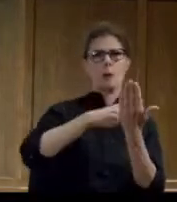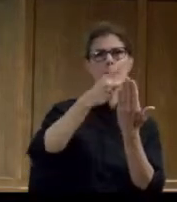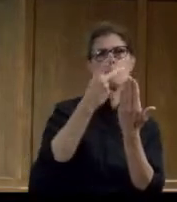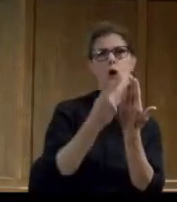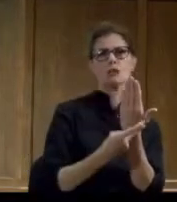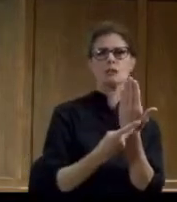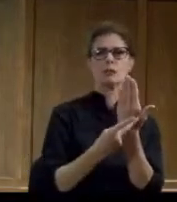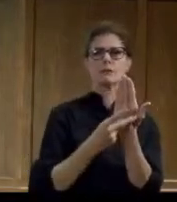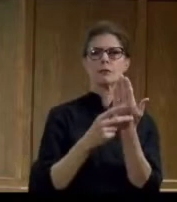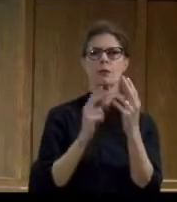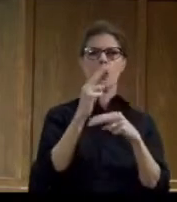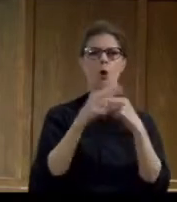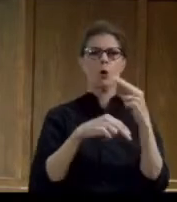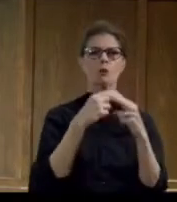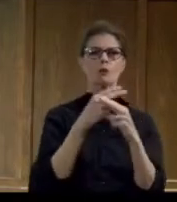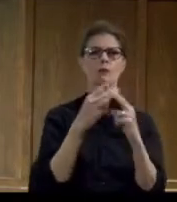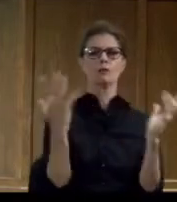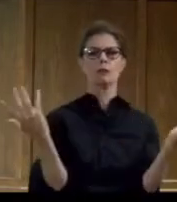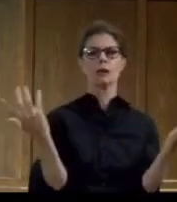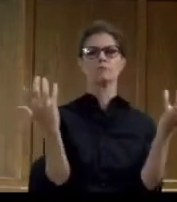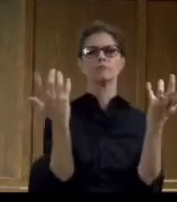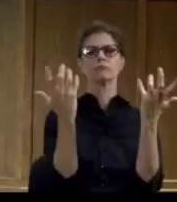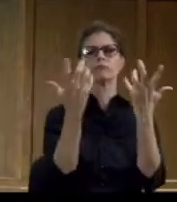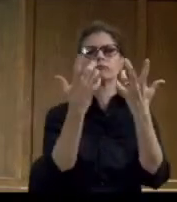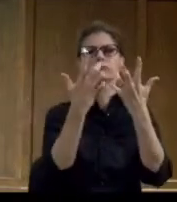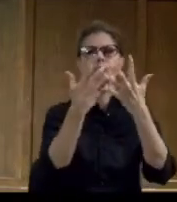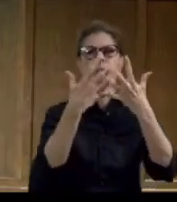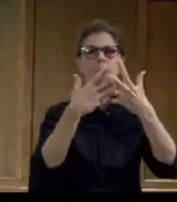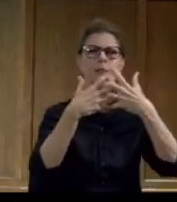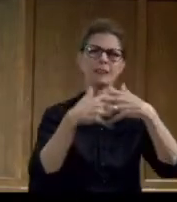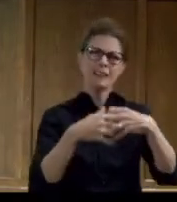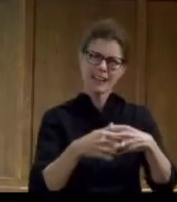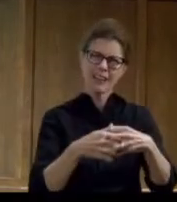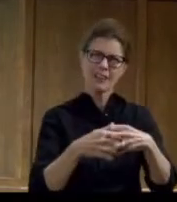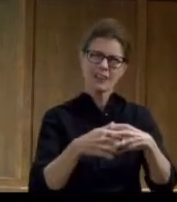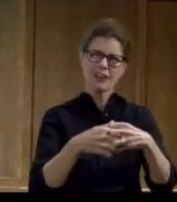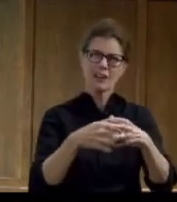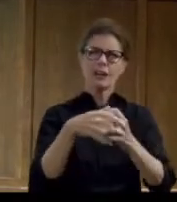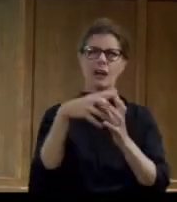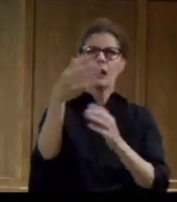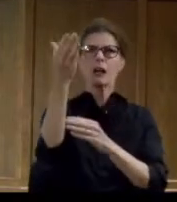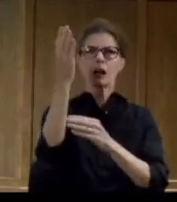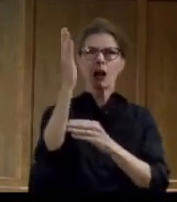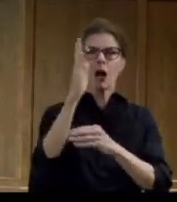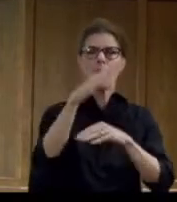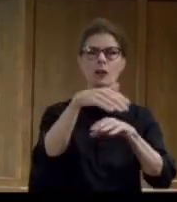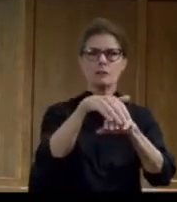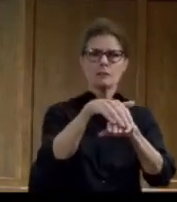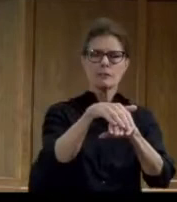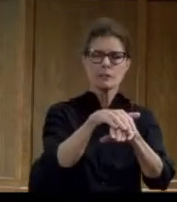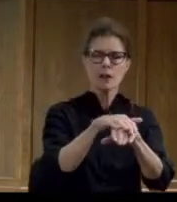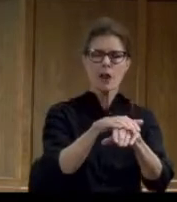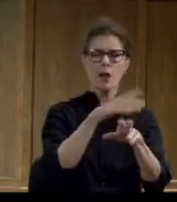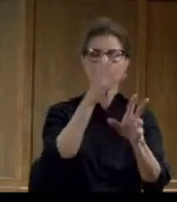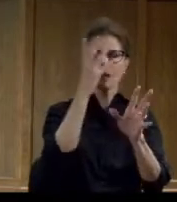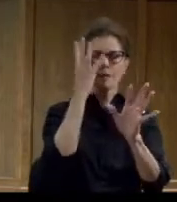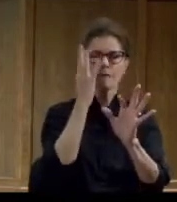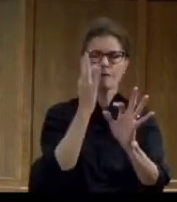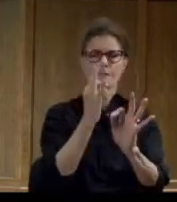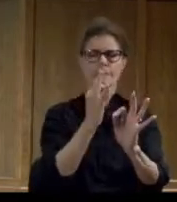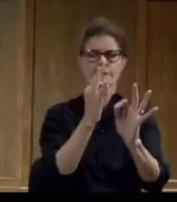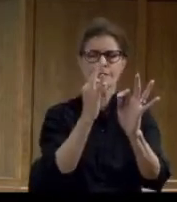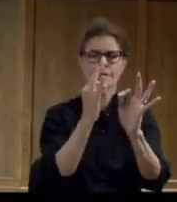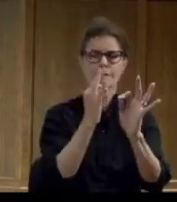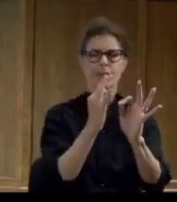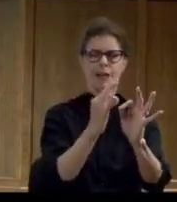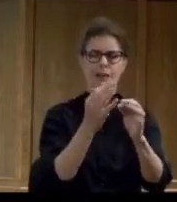Like, it's broken, it's distorted, it's messed up, and so God slowly, faithfully is in this amazing project of putting